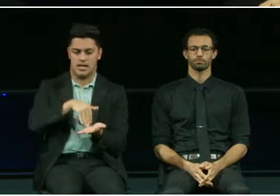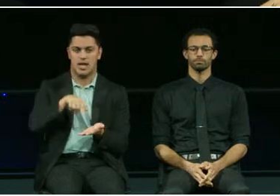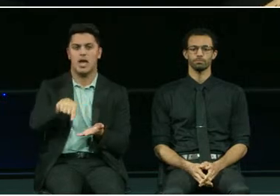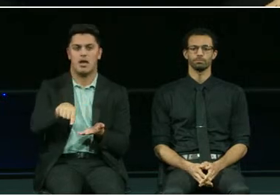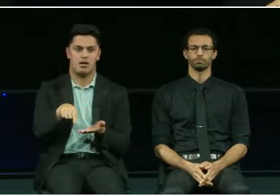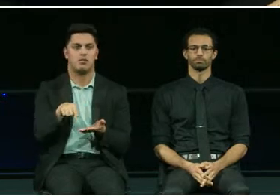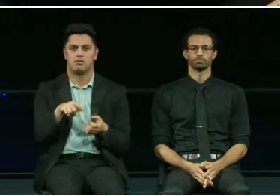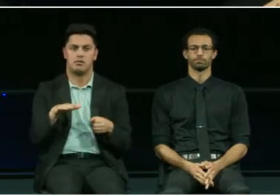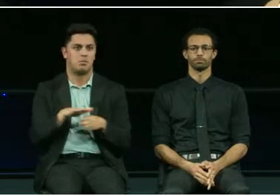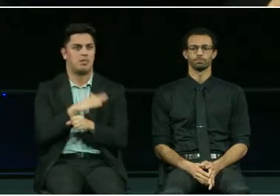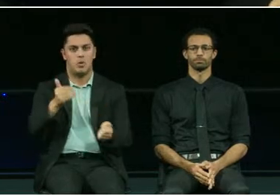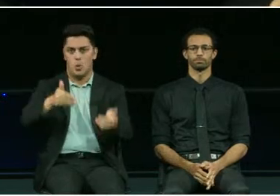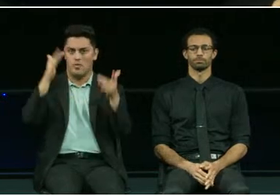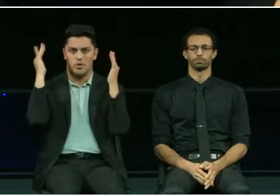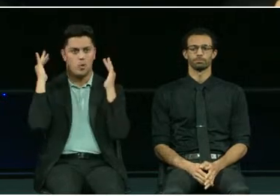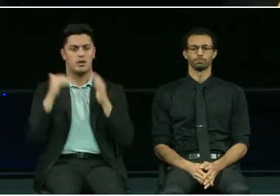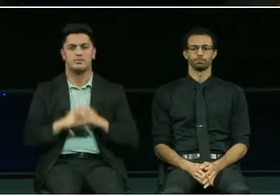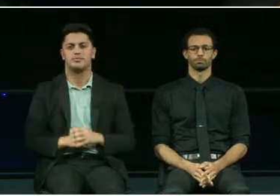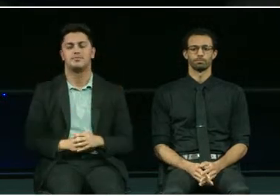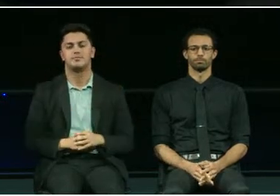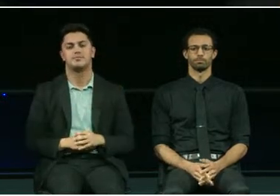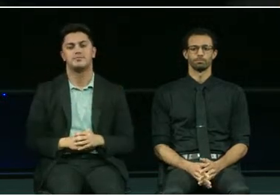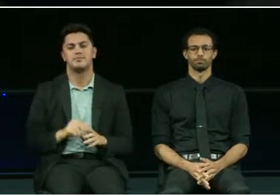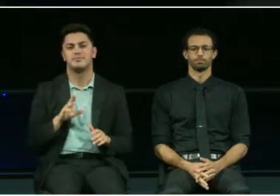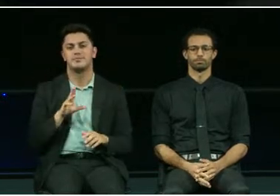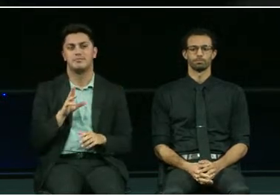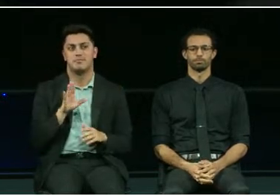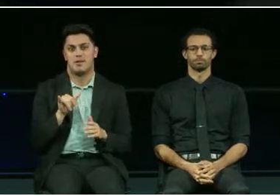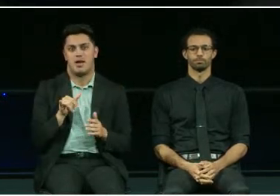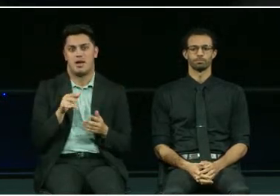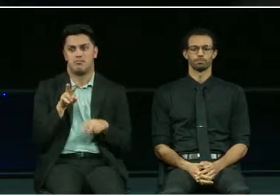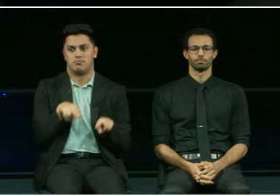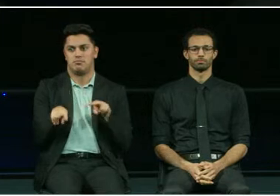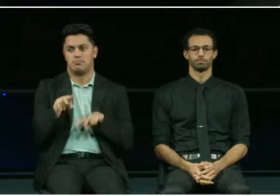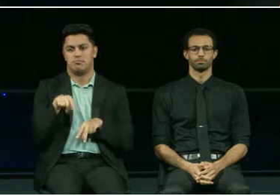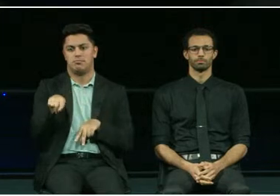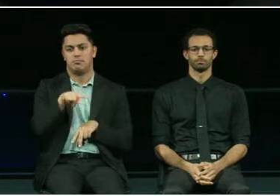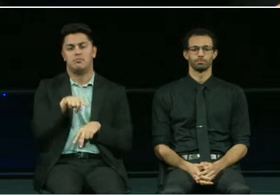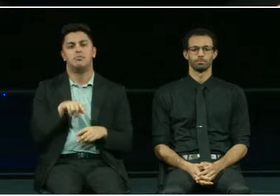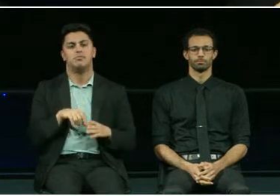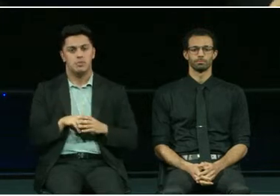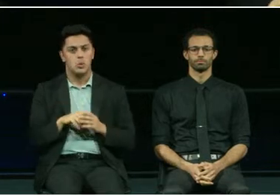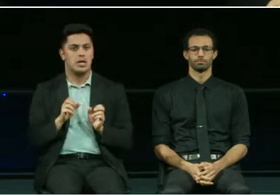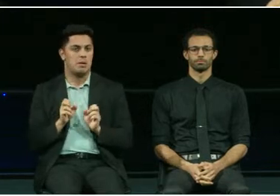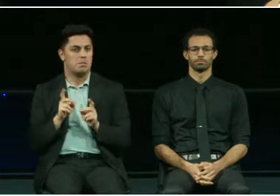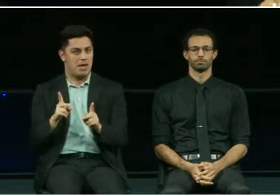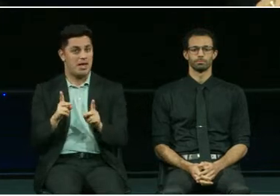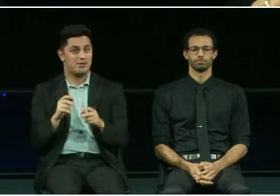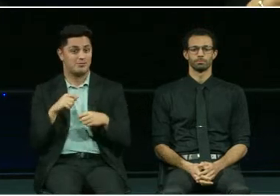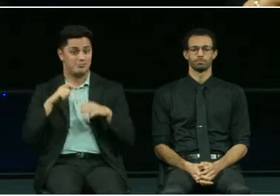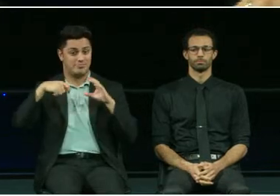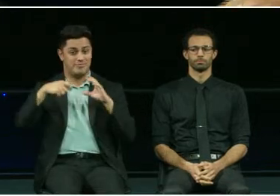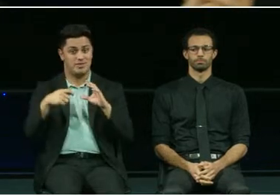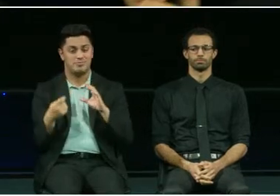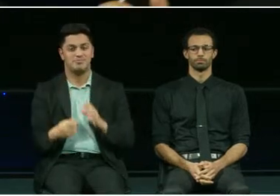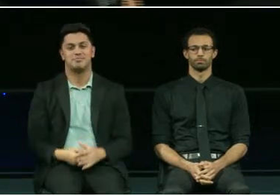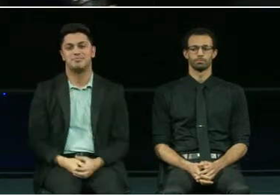were completely overwhelmed by what we saw. And we came back to make a film.